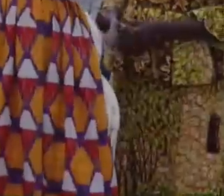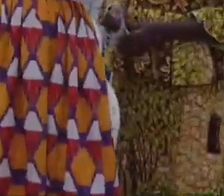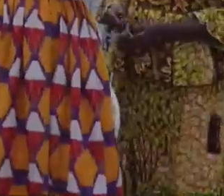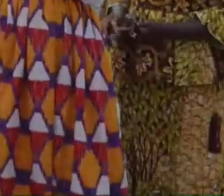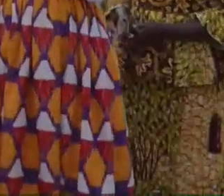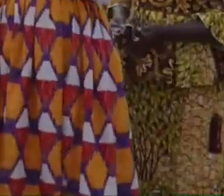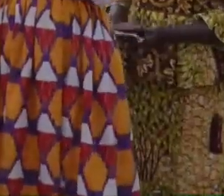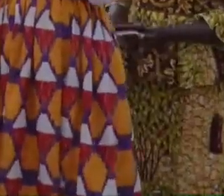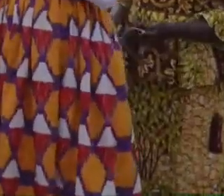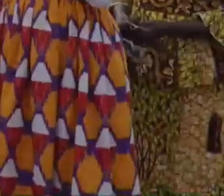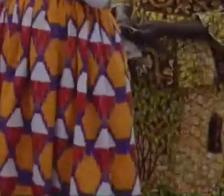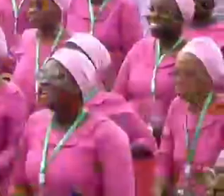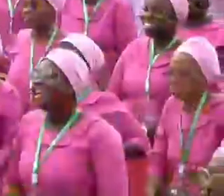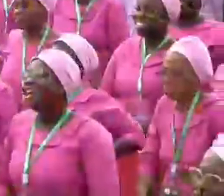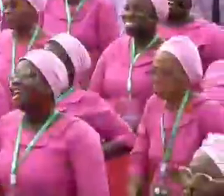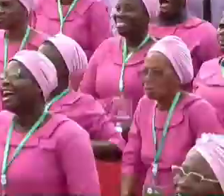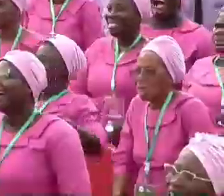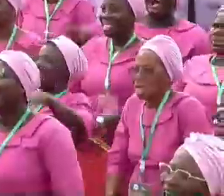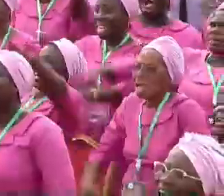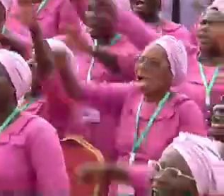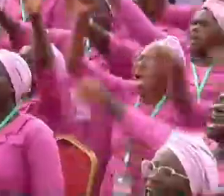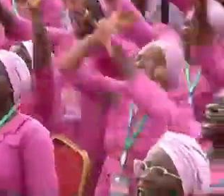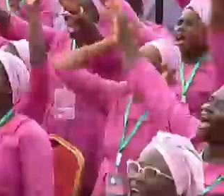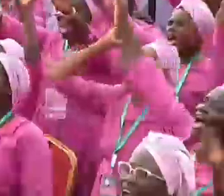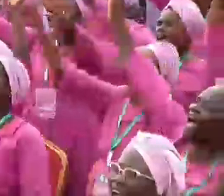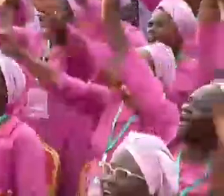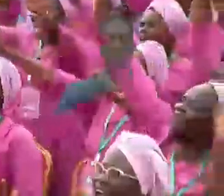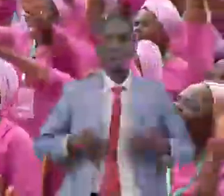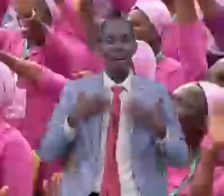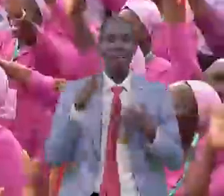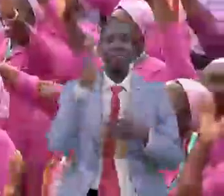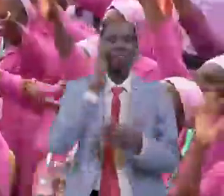the story of my life will change.